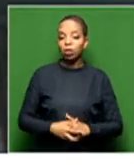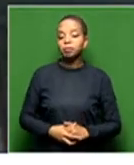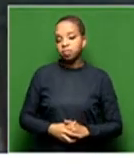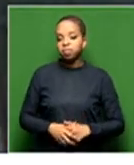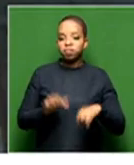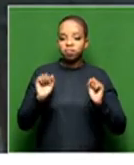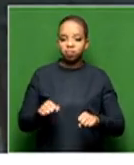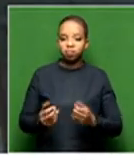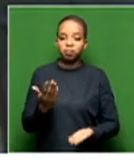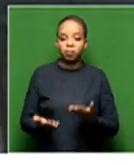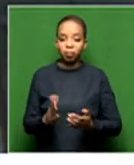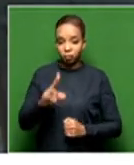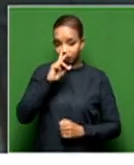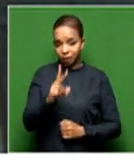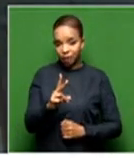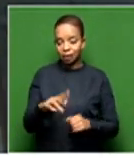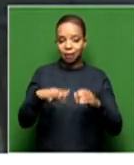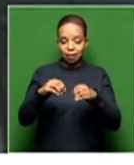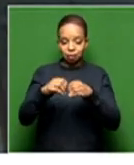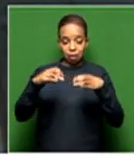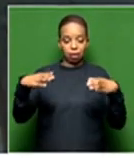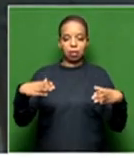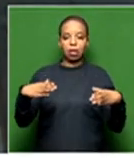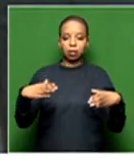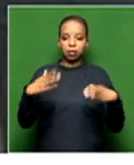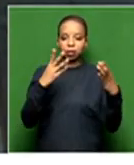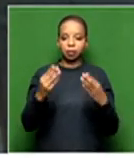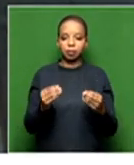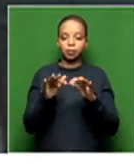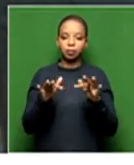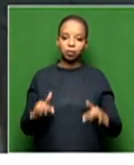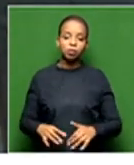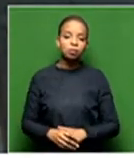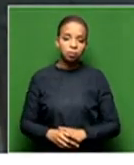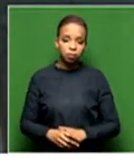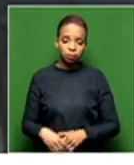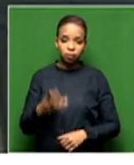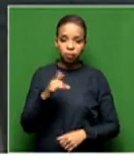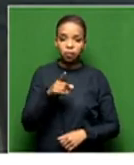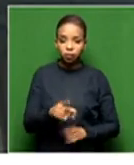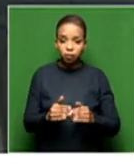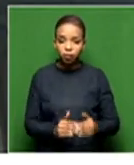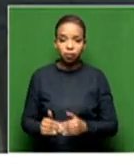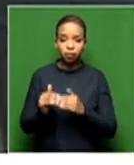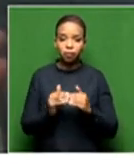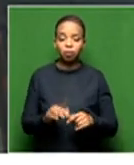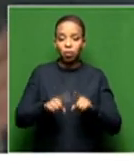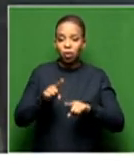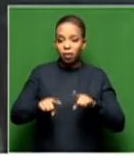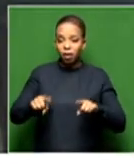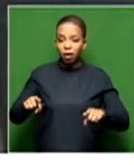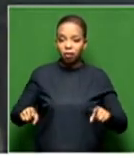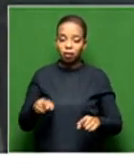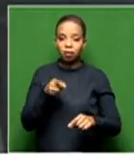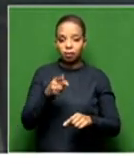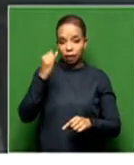has a large audience that allows us to communicate very effectively on the various initiatives that we are